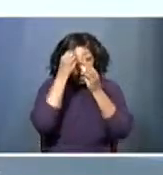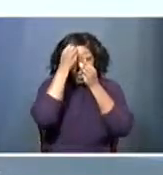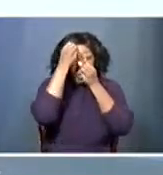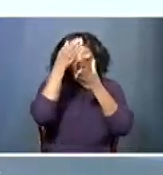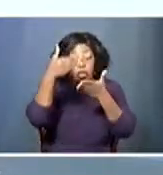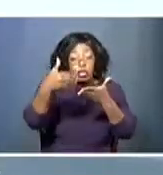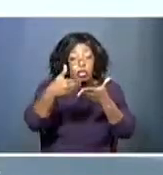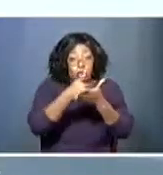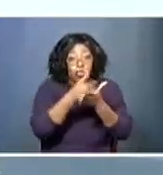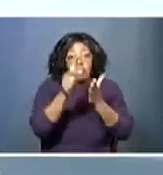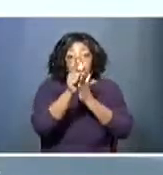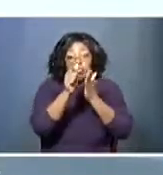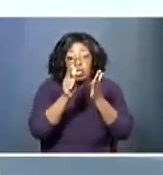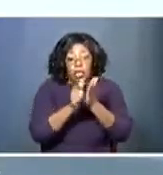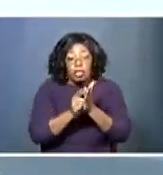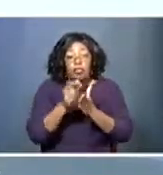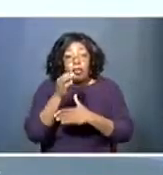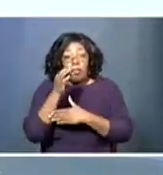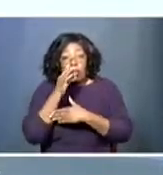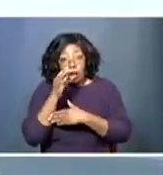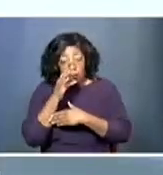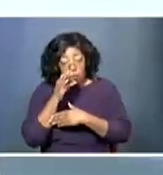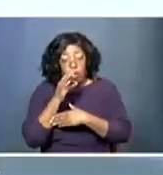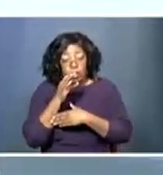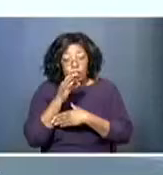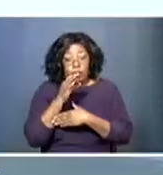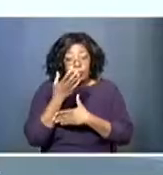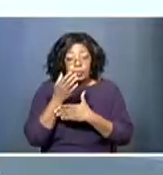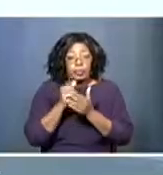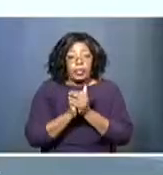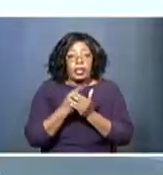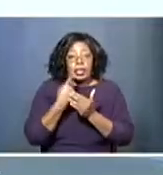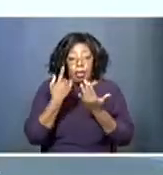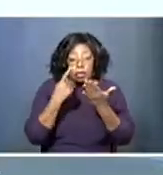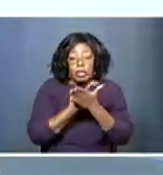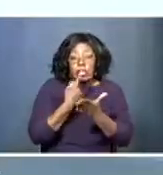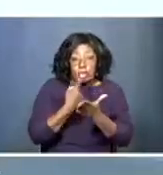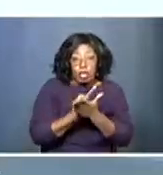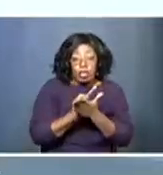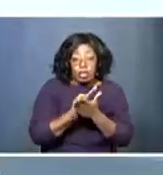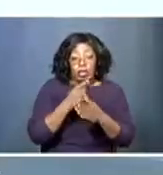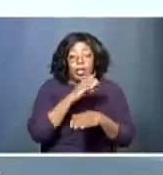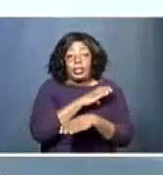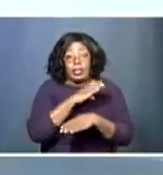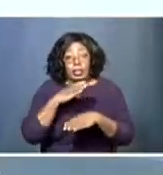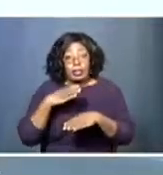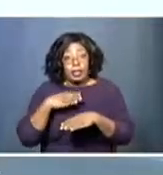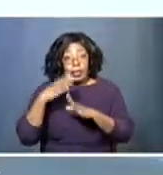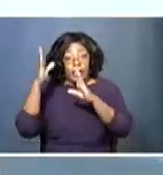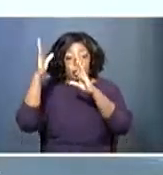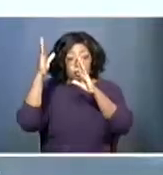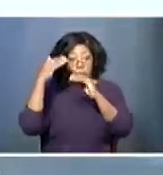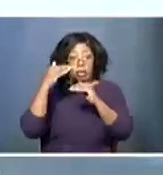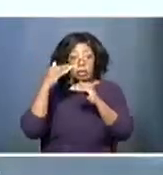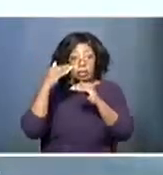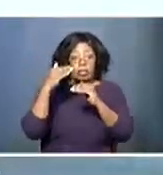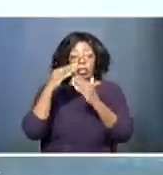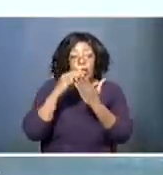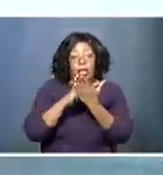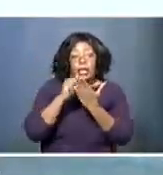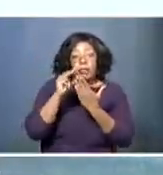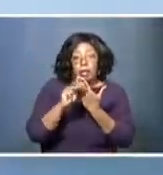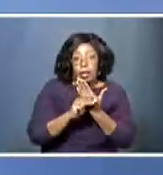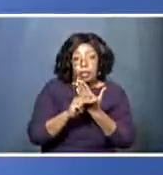marijuana legislation might look like. As Keisha Adderley tells us, the discussion around the cabinet table is expected to come by